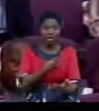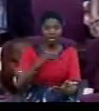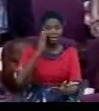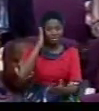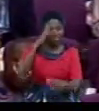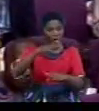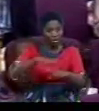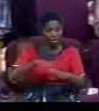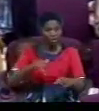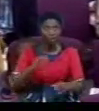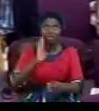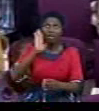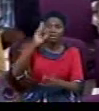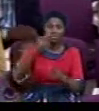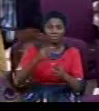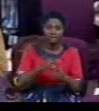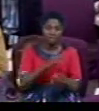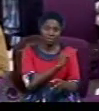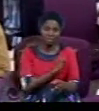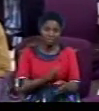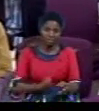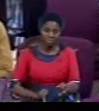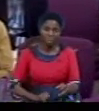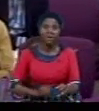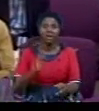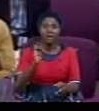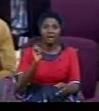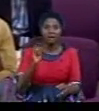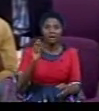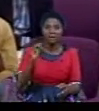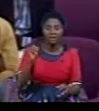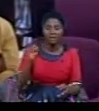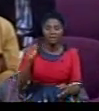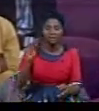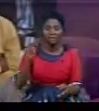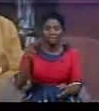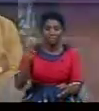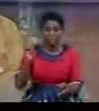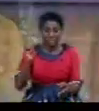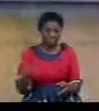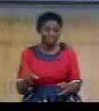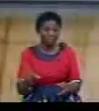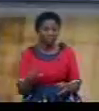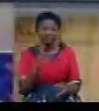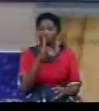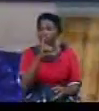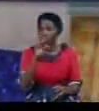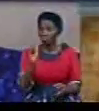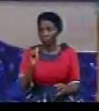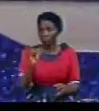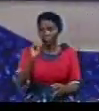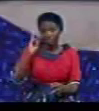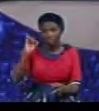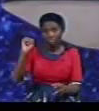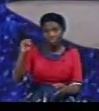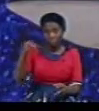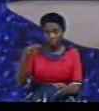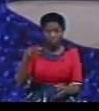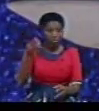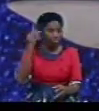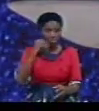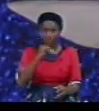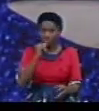name Emmanuel actually him Isaiah was not the first to see